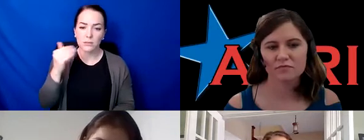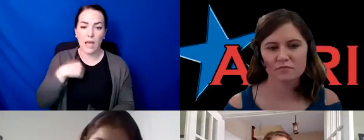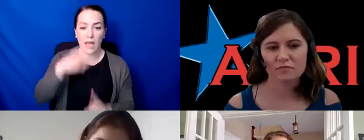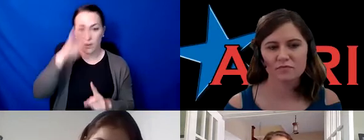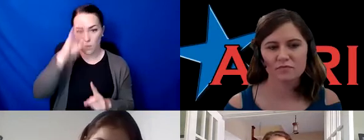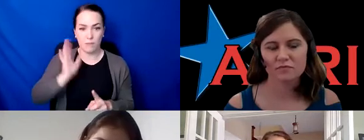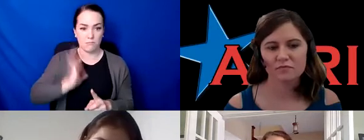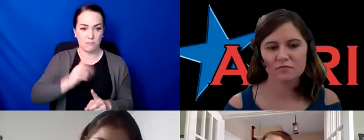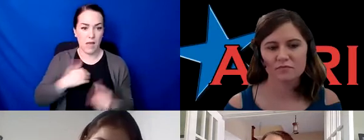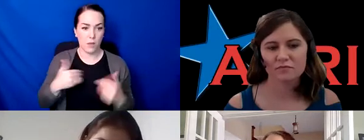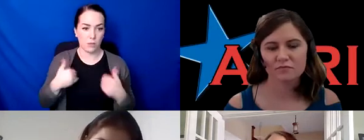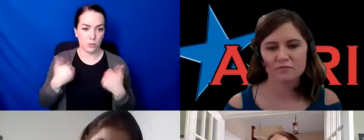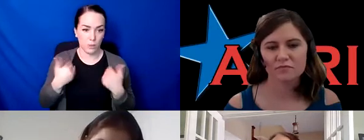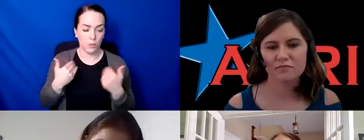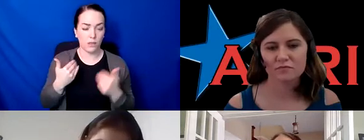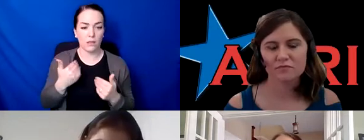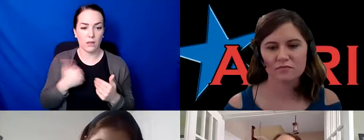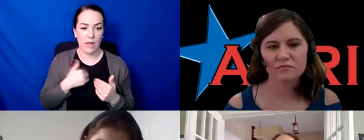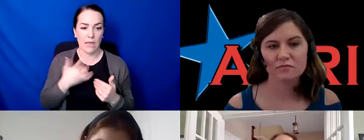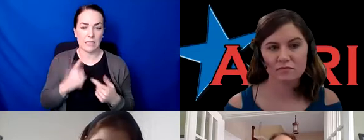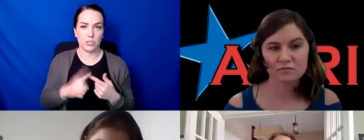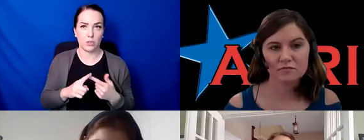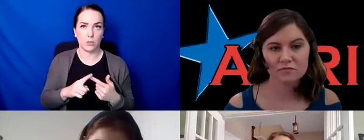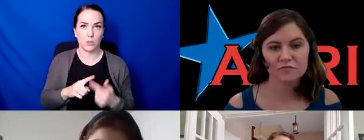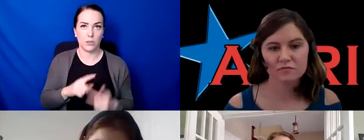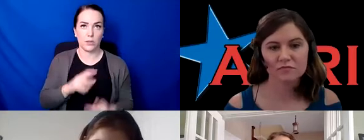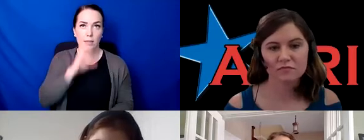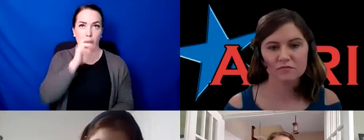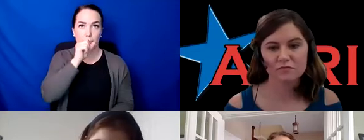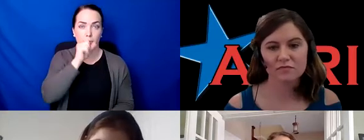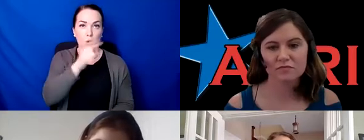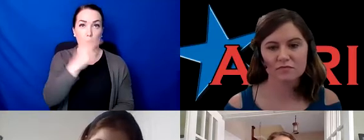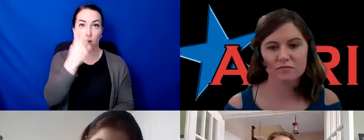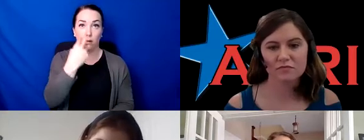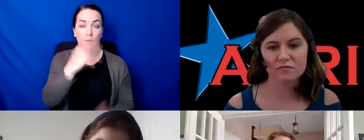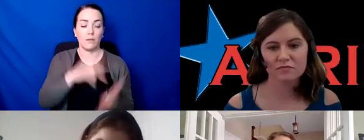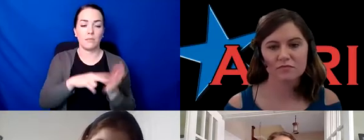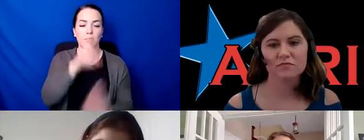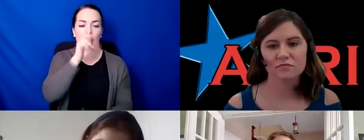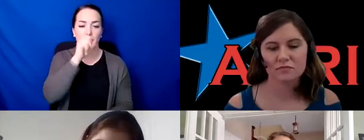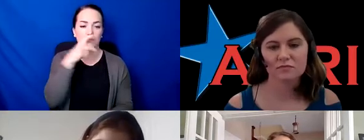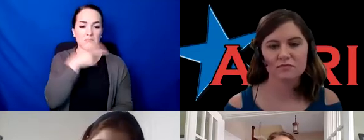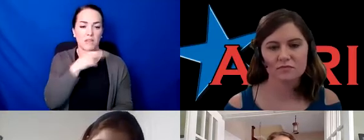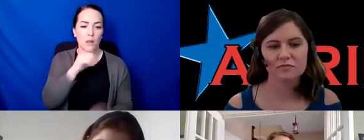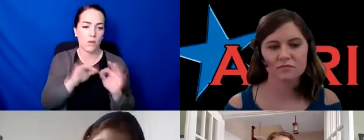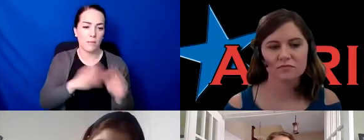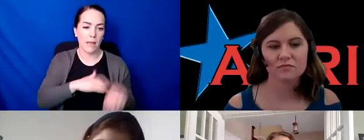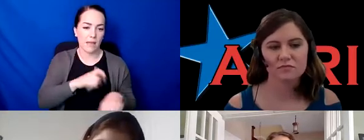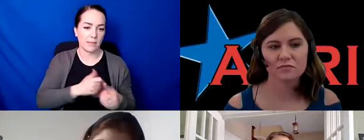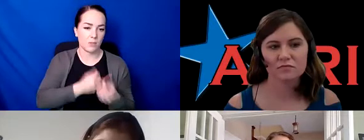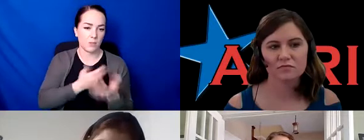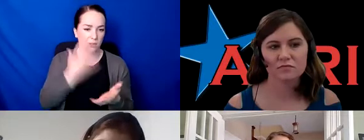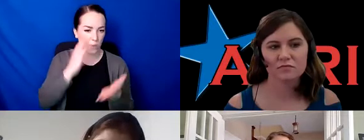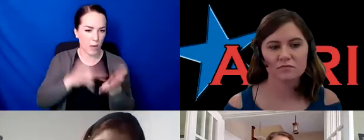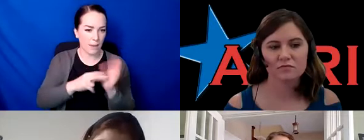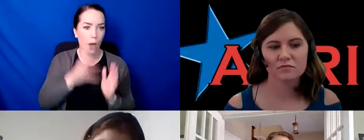youth, like I'd shut down, like, oh, you're talking down to me, this is not worth my time. So yeah, just figuring out how we can be authentic with that. So yeah, I'd love to